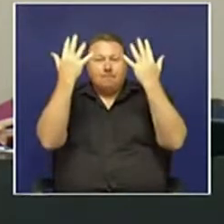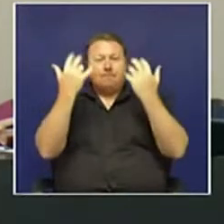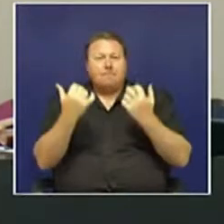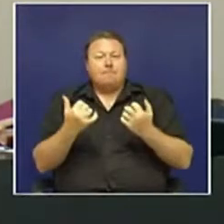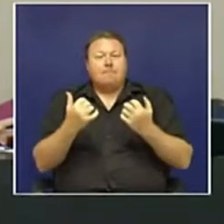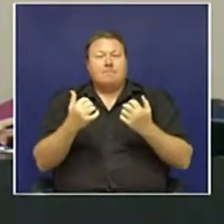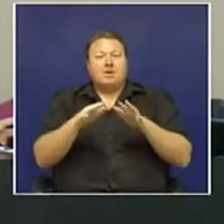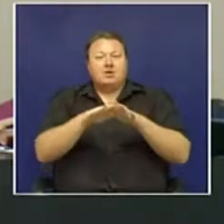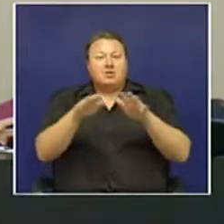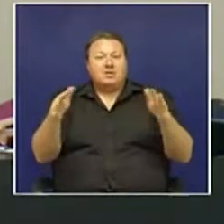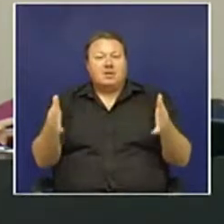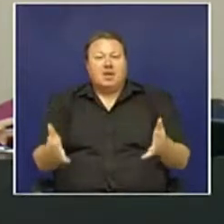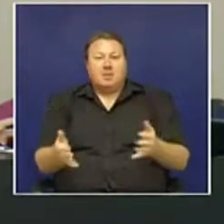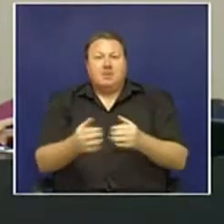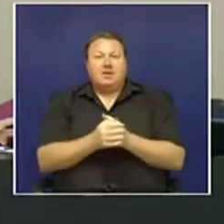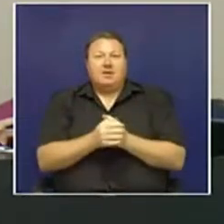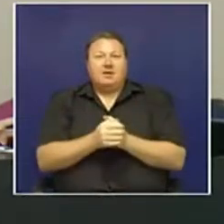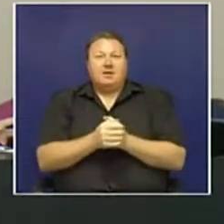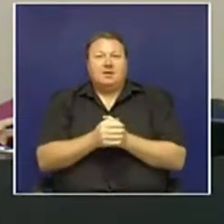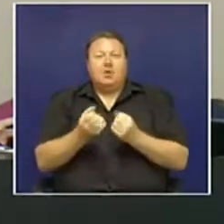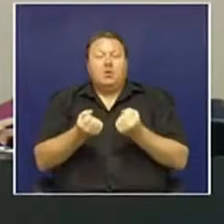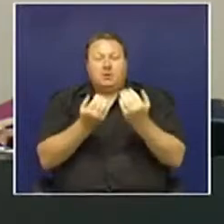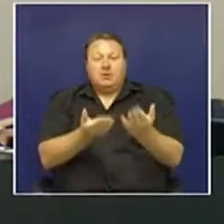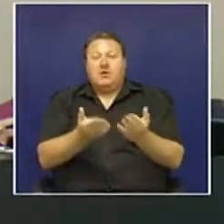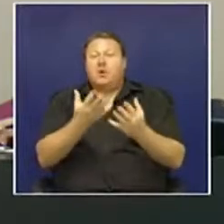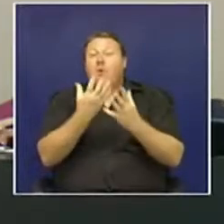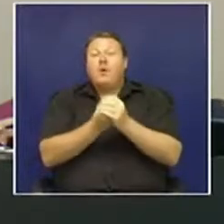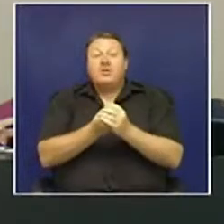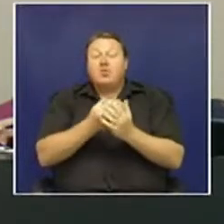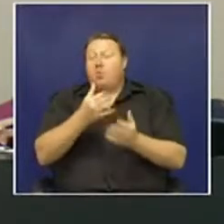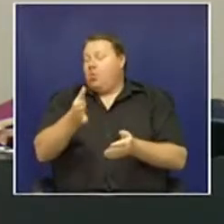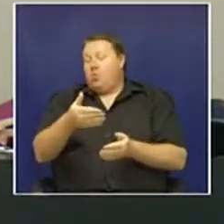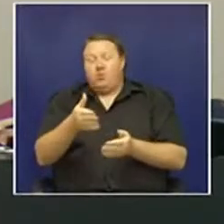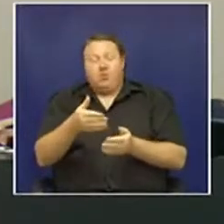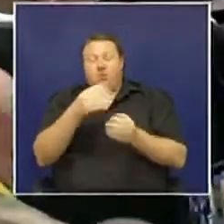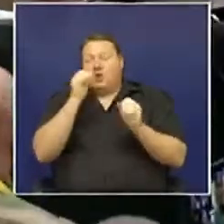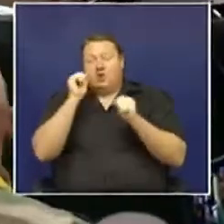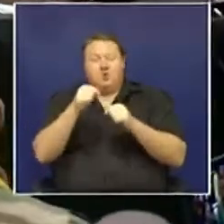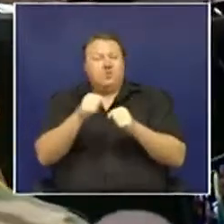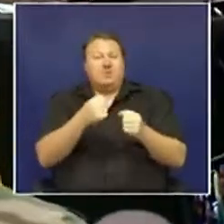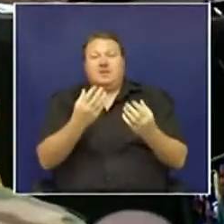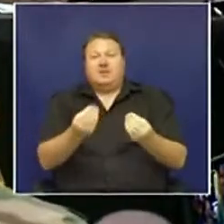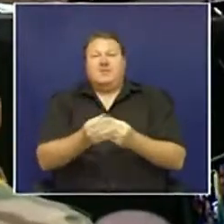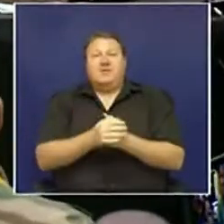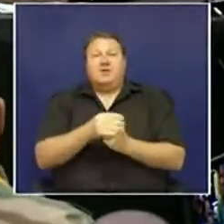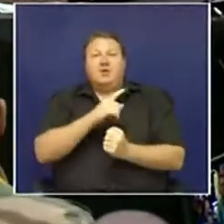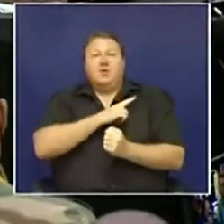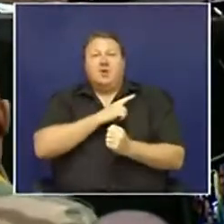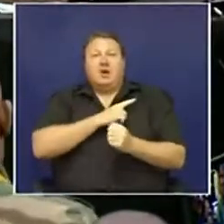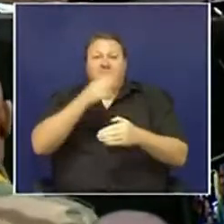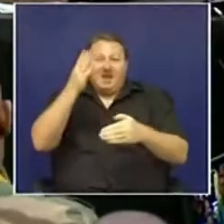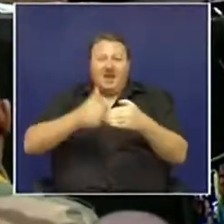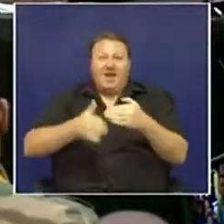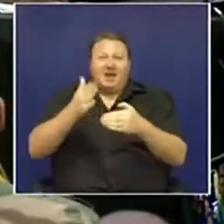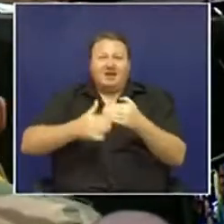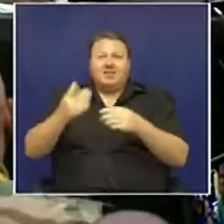with or without your agreement, because at the end of the day, Parliament passes the budget.